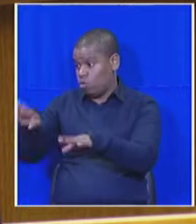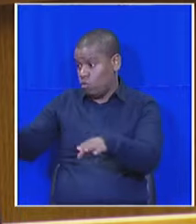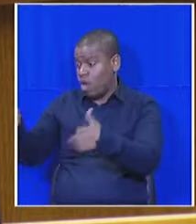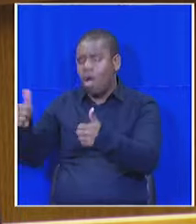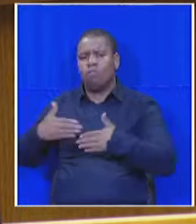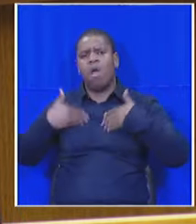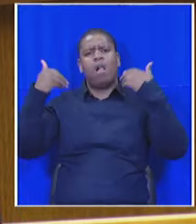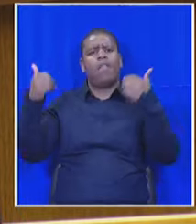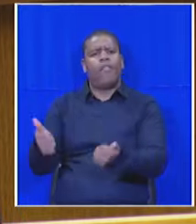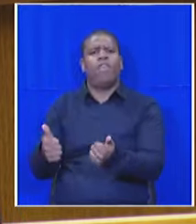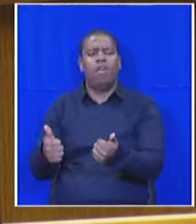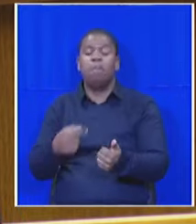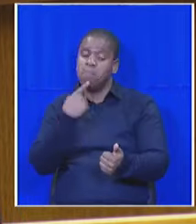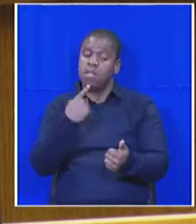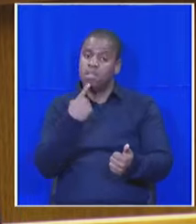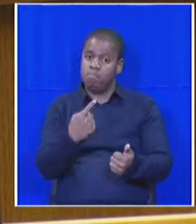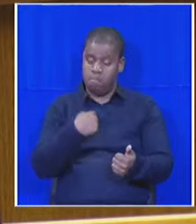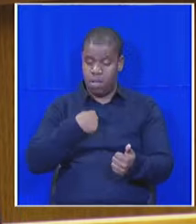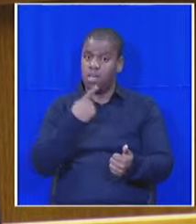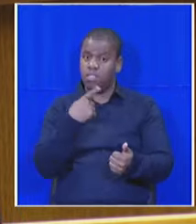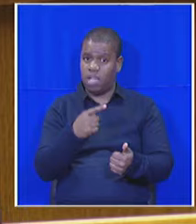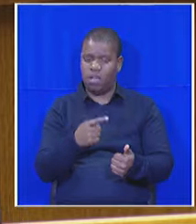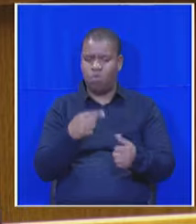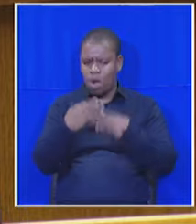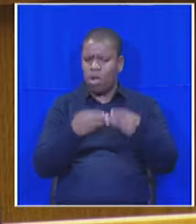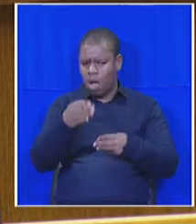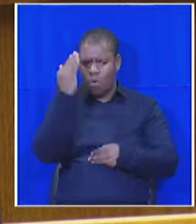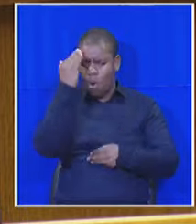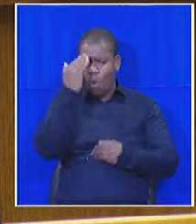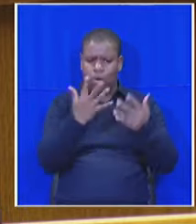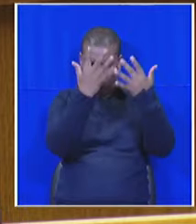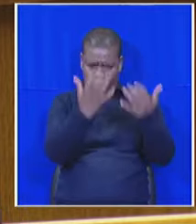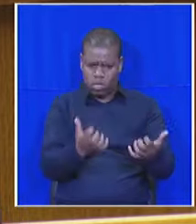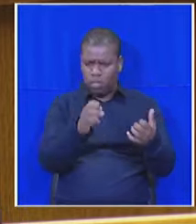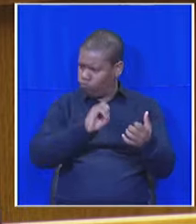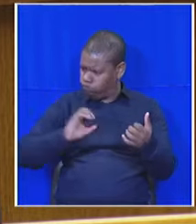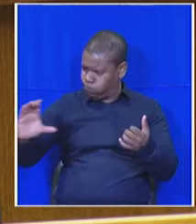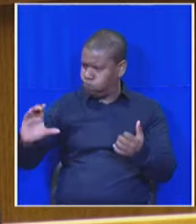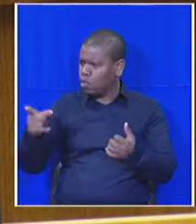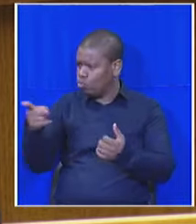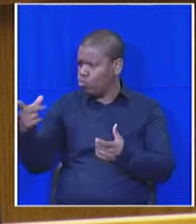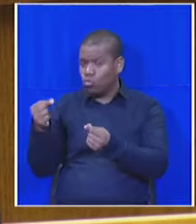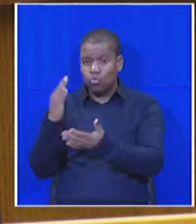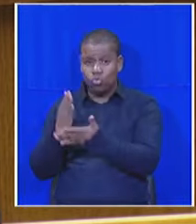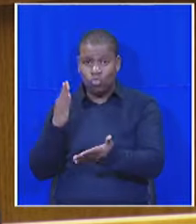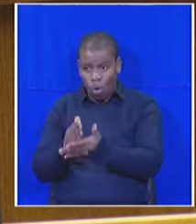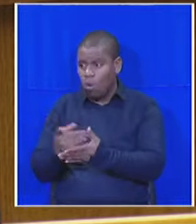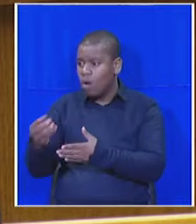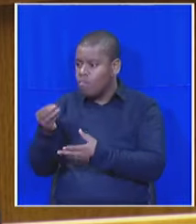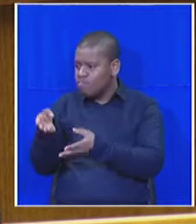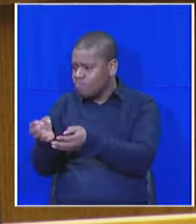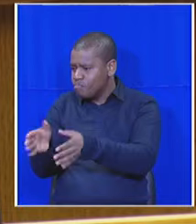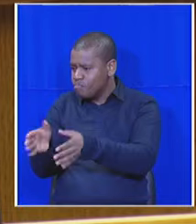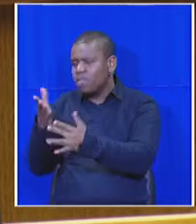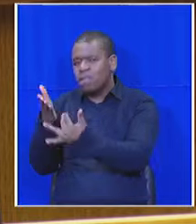abasebenzi bayayazi lonto kuba xa besebenza emigodini nakwindawo ezinzima onina babo bahoyiwe